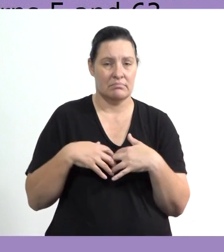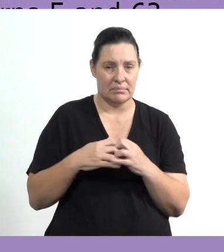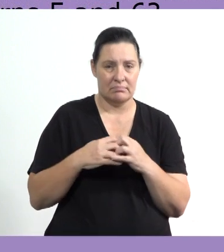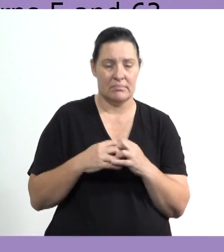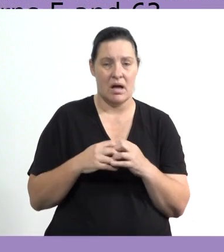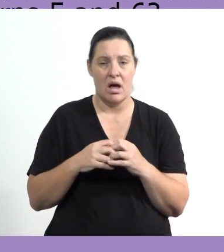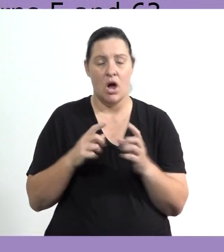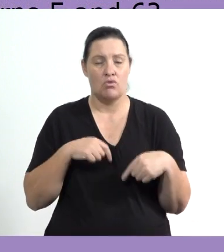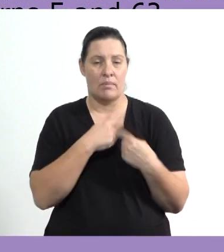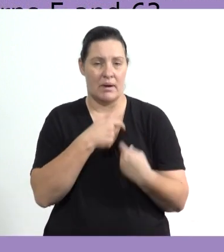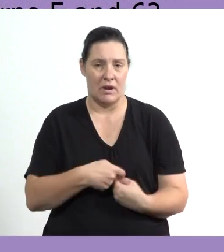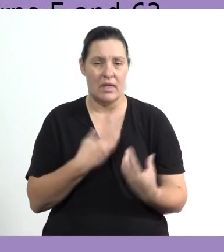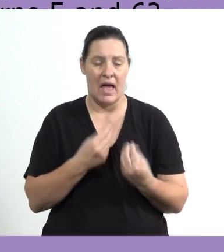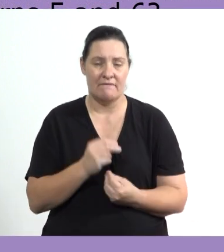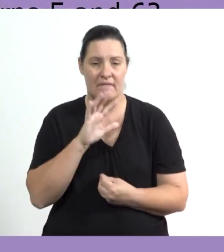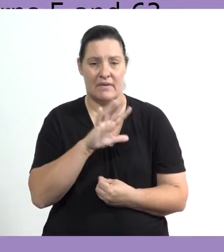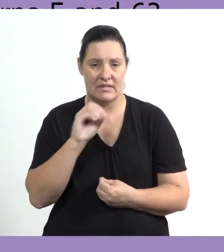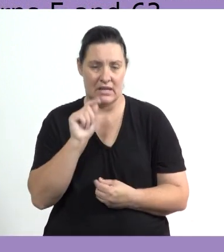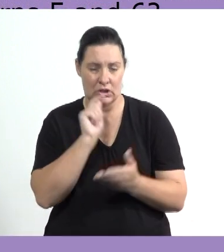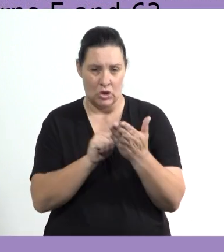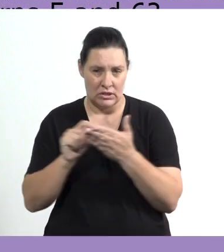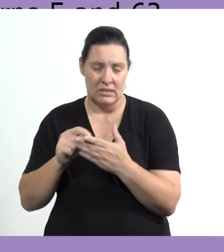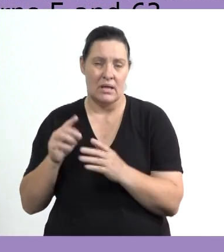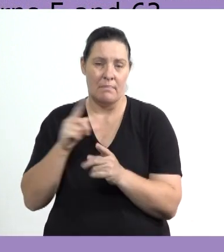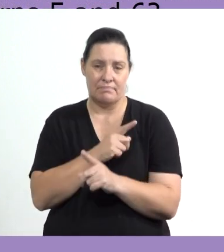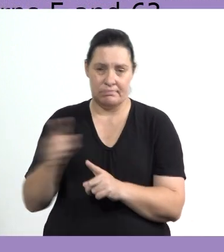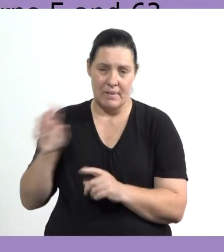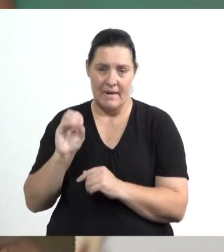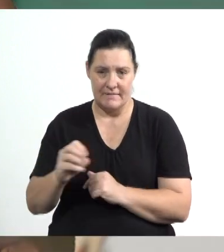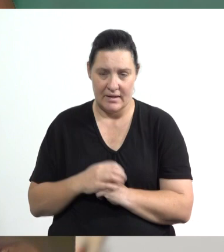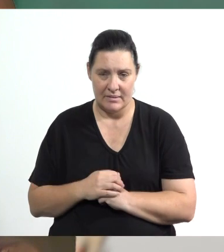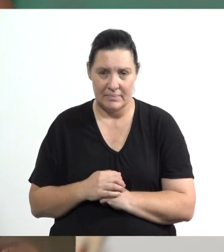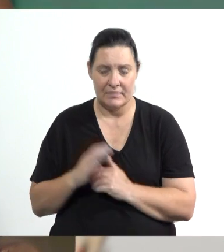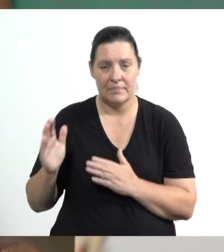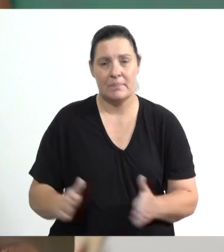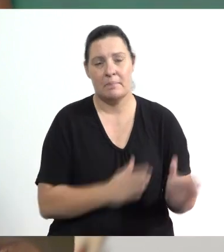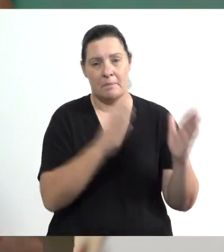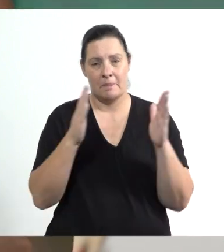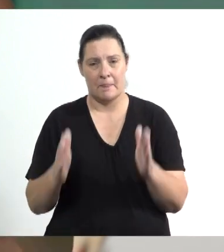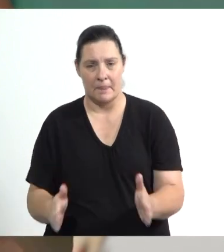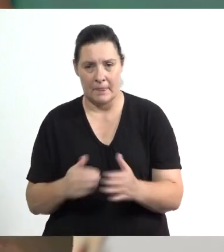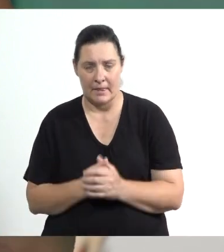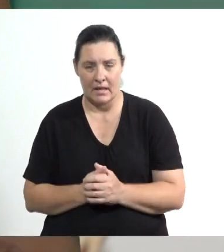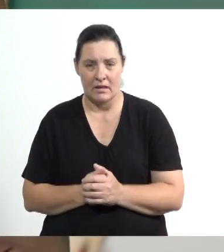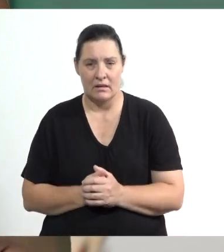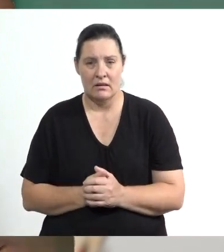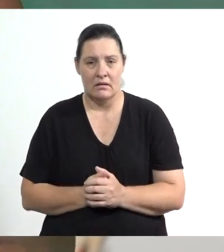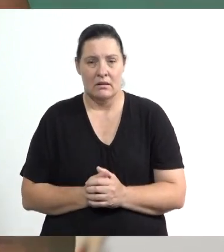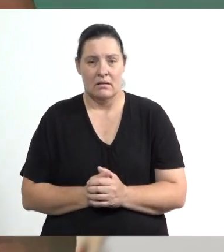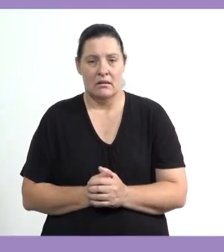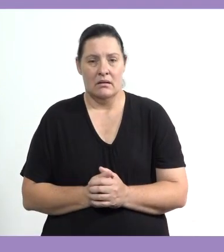that ribbon that first had 50 dots going across. Let's move on to the next